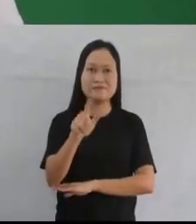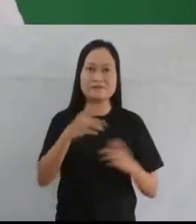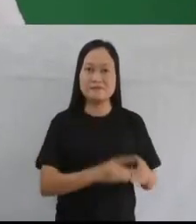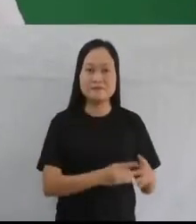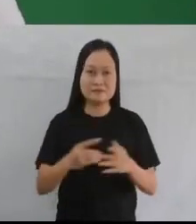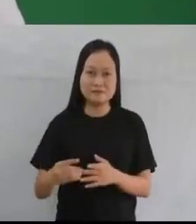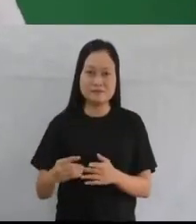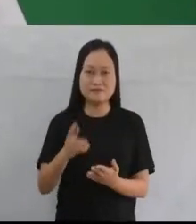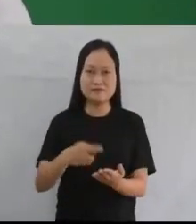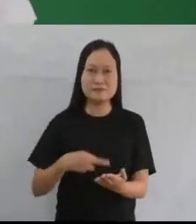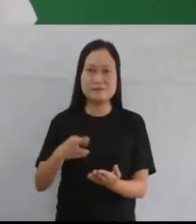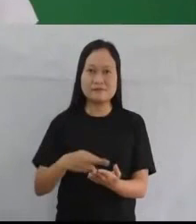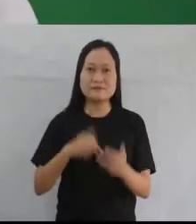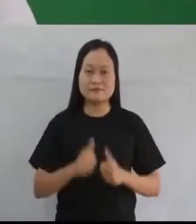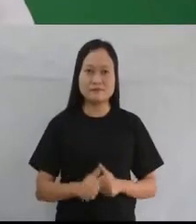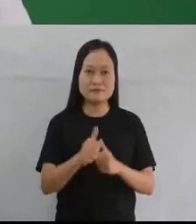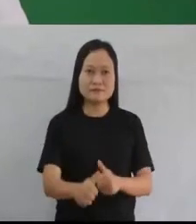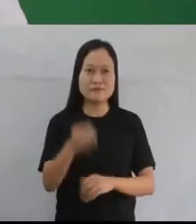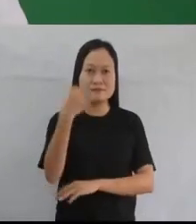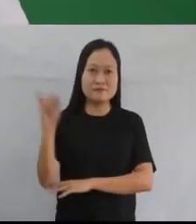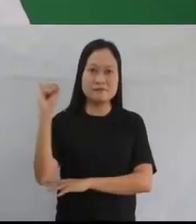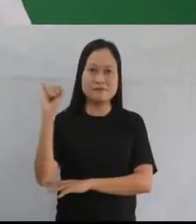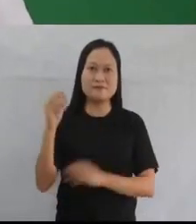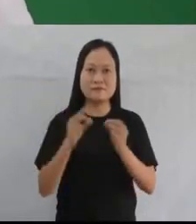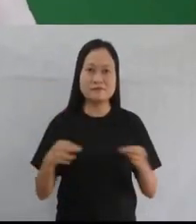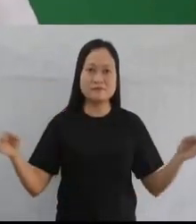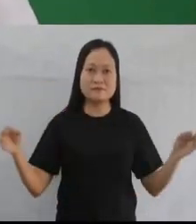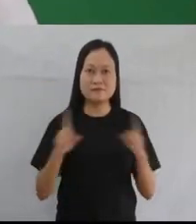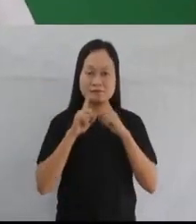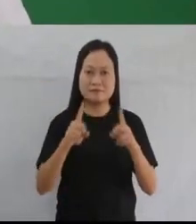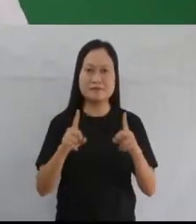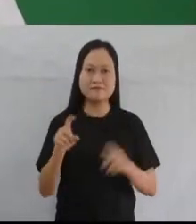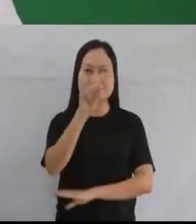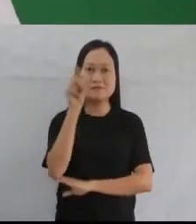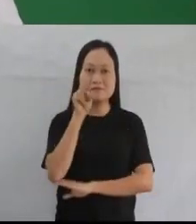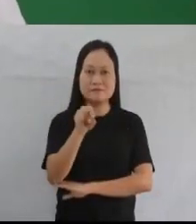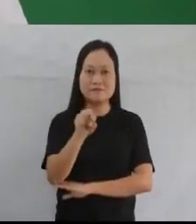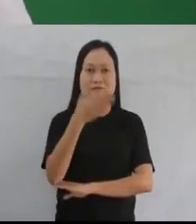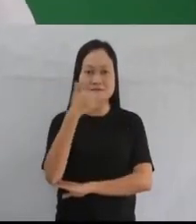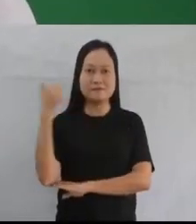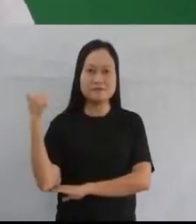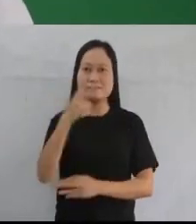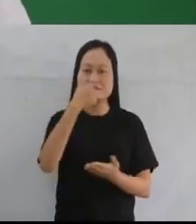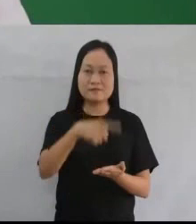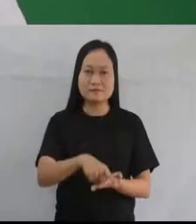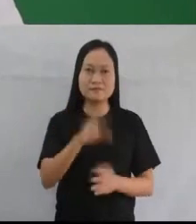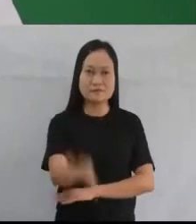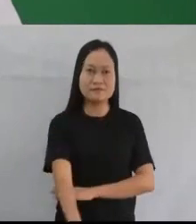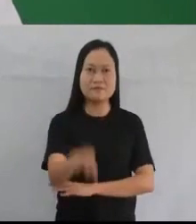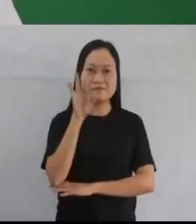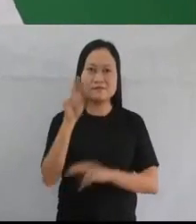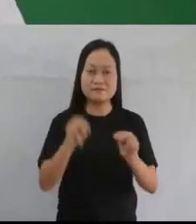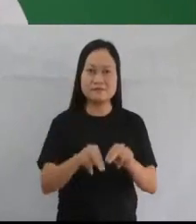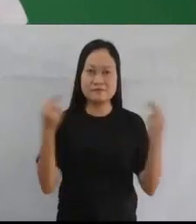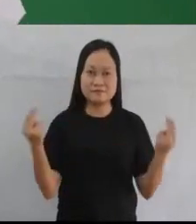for guidance. Read the following sentences and answer the question with the best letter of